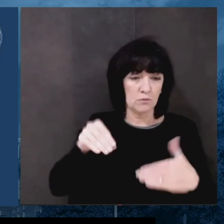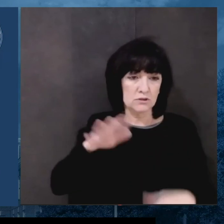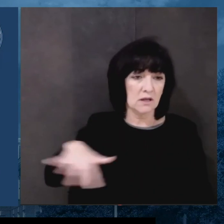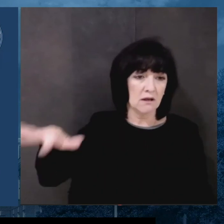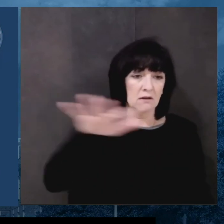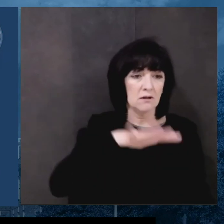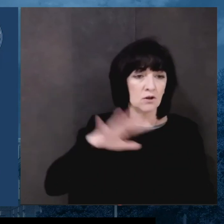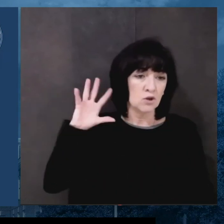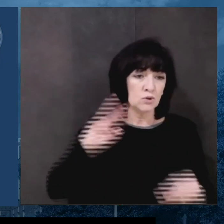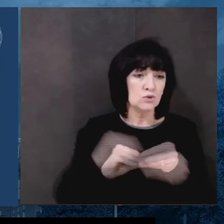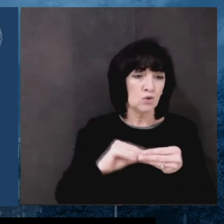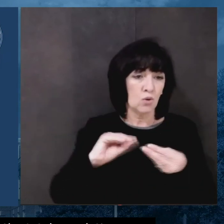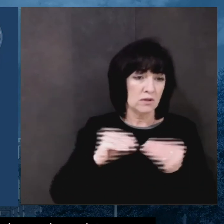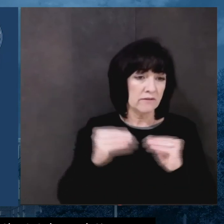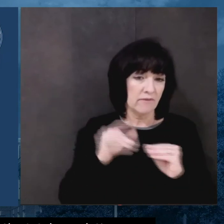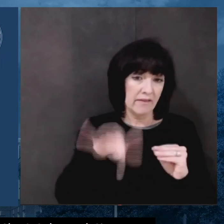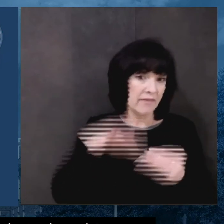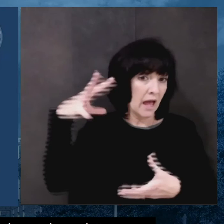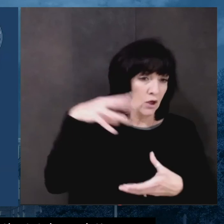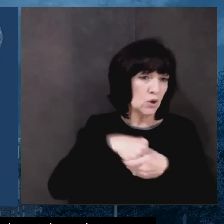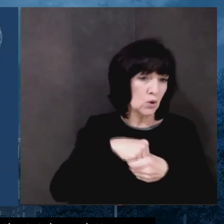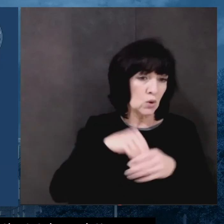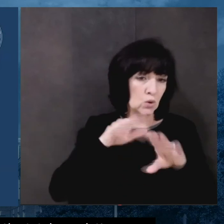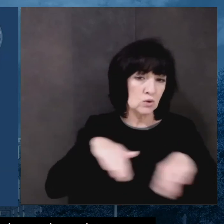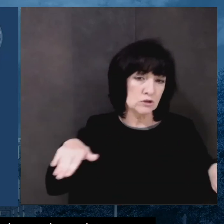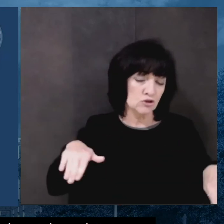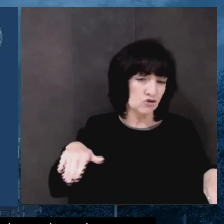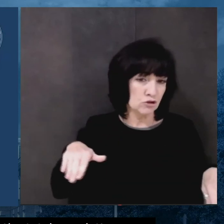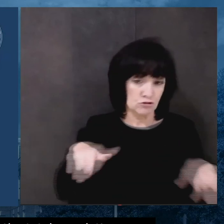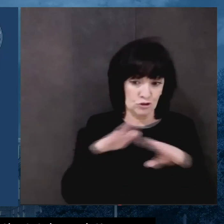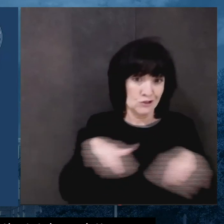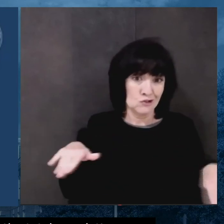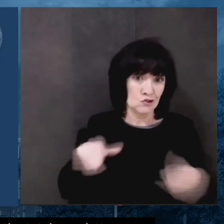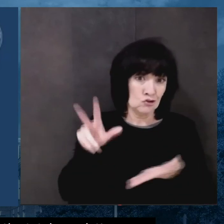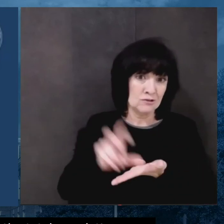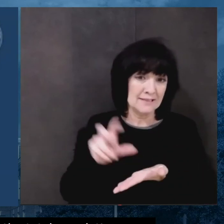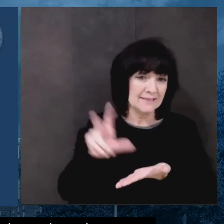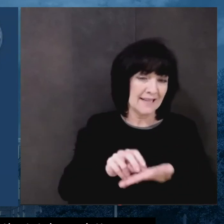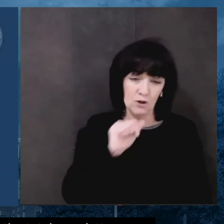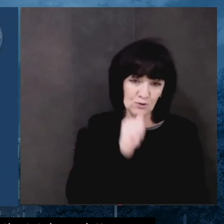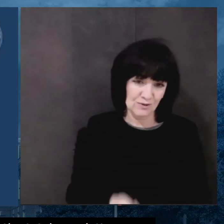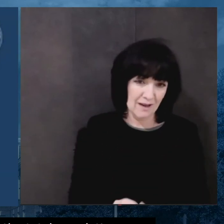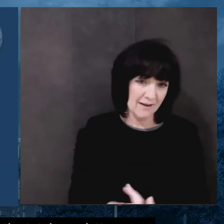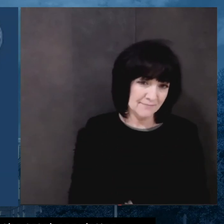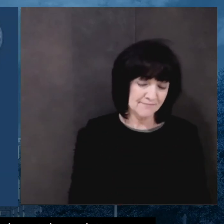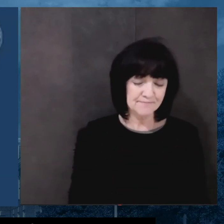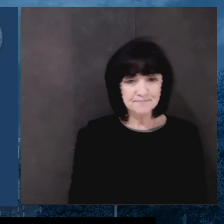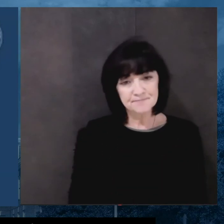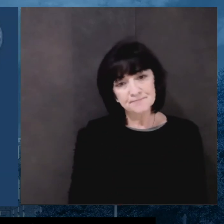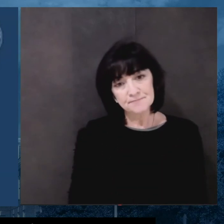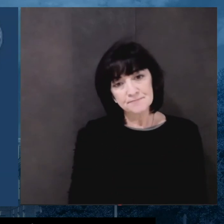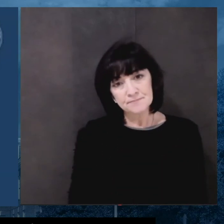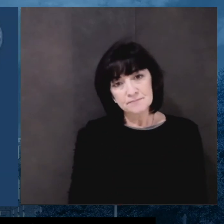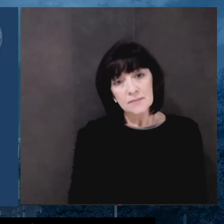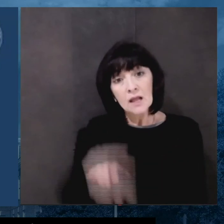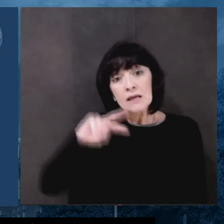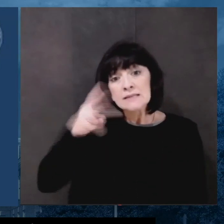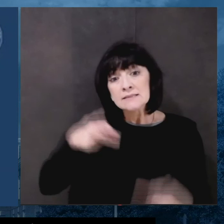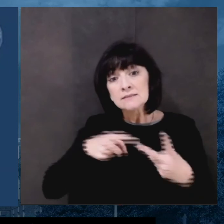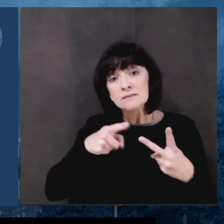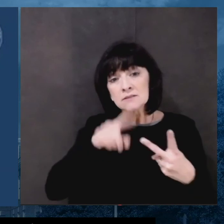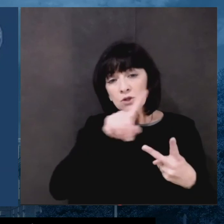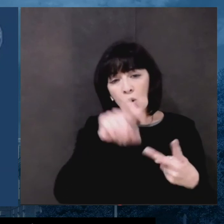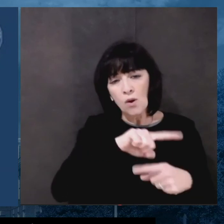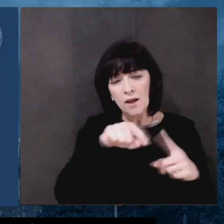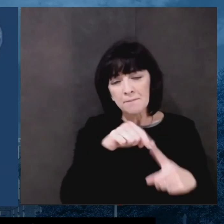population includes children, which this does not. Great, thank you. Second question is about